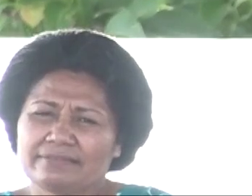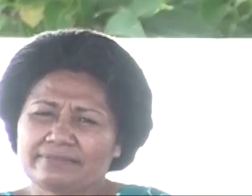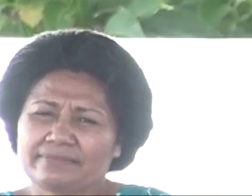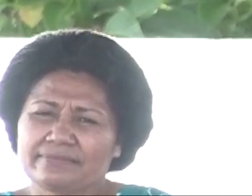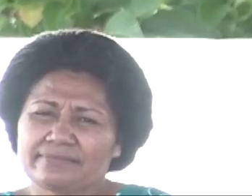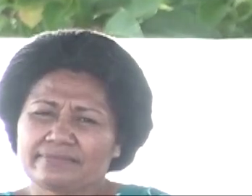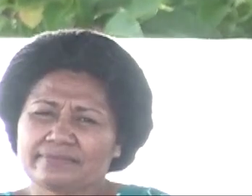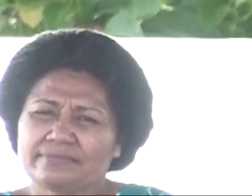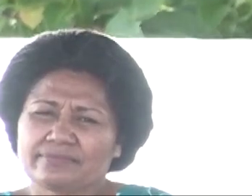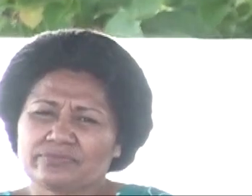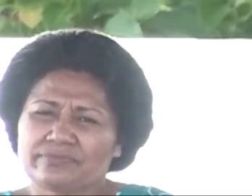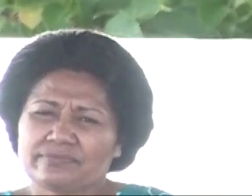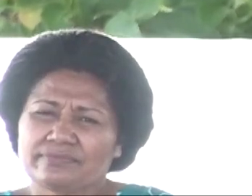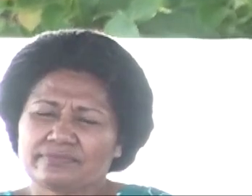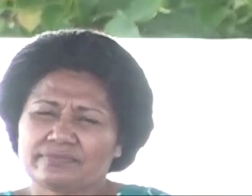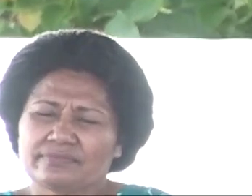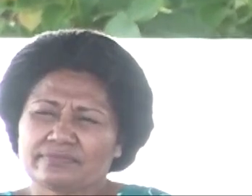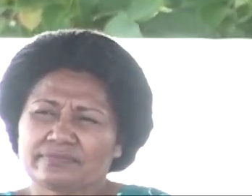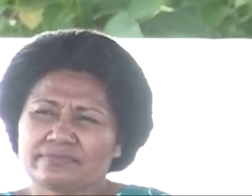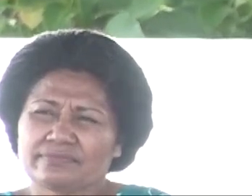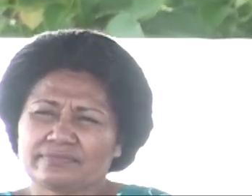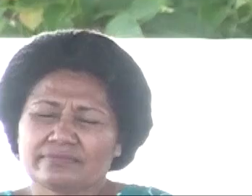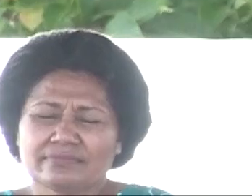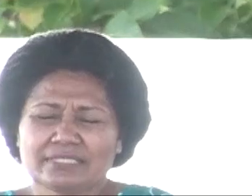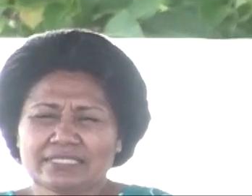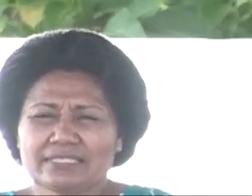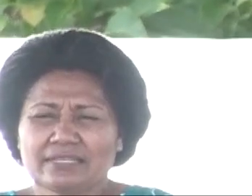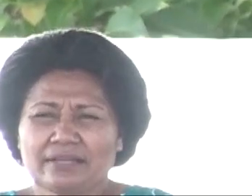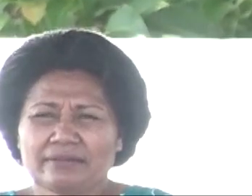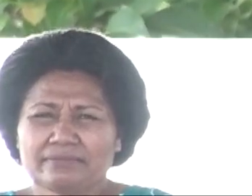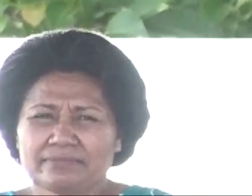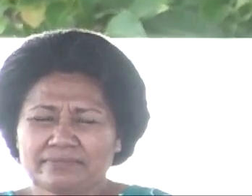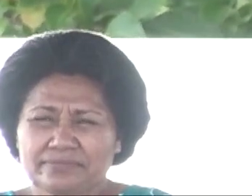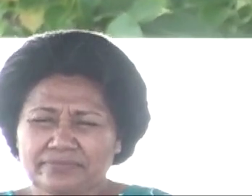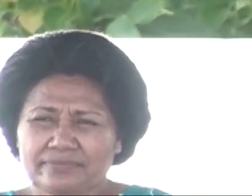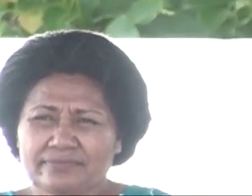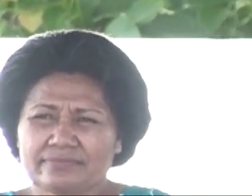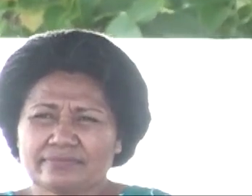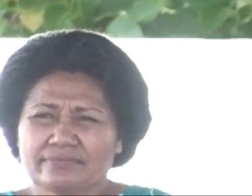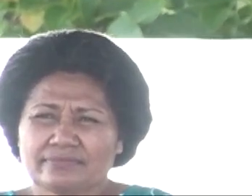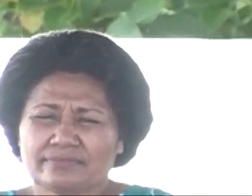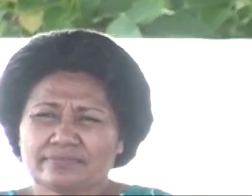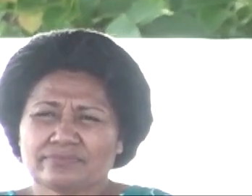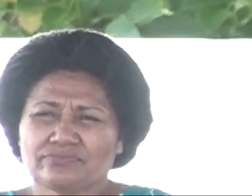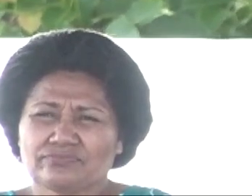To conclude, I would like to commend and thank the Seventh-day Adventist Church, the camp chief and your hardworking